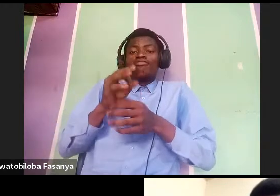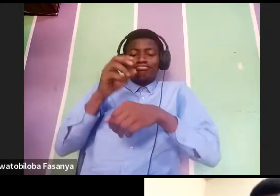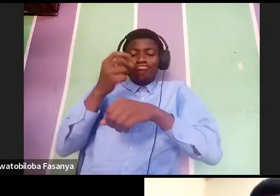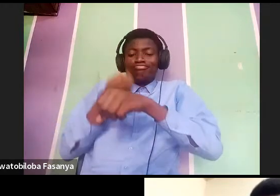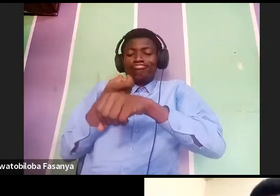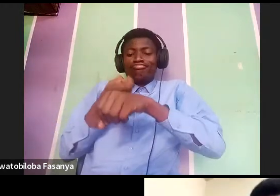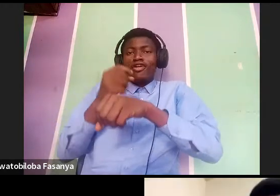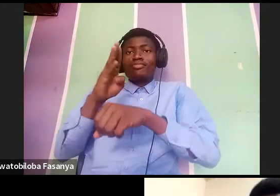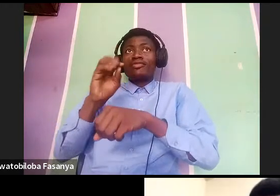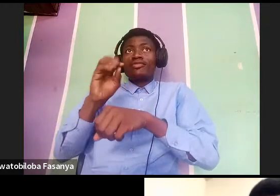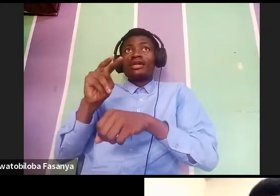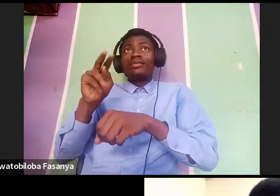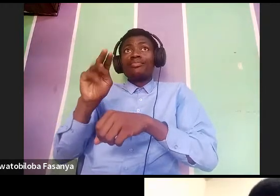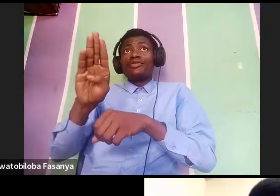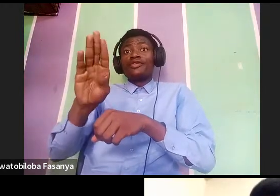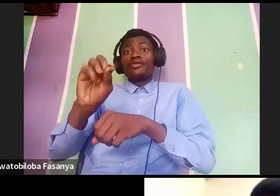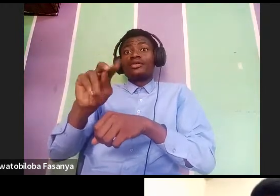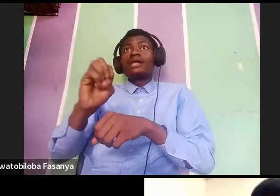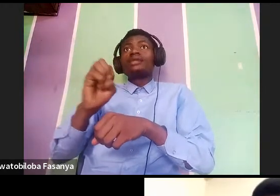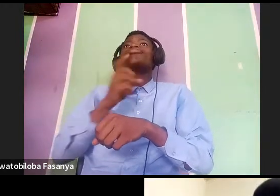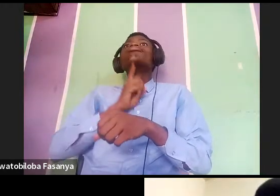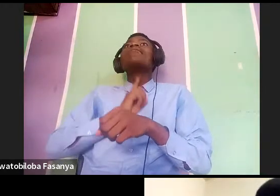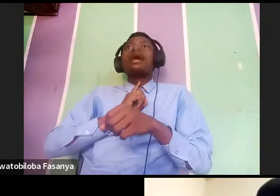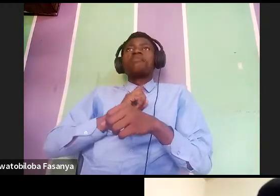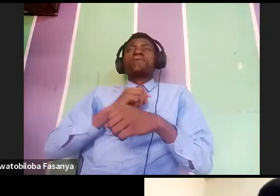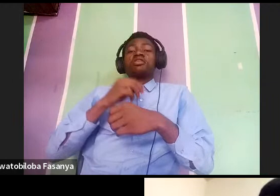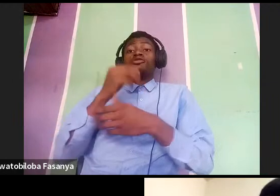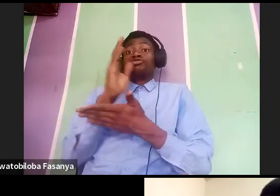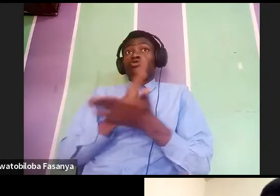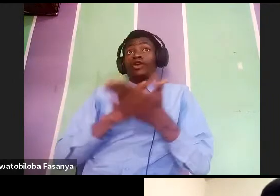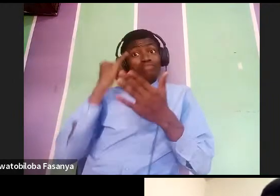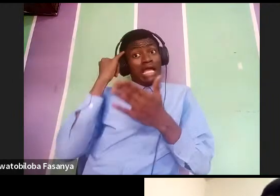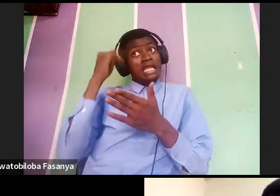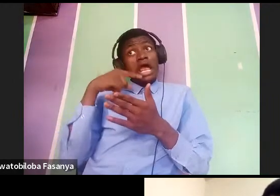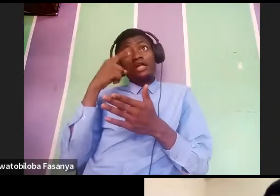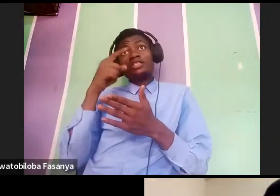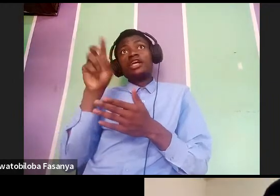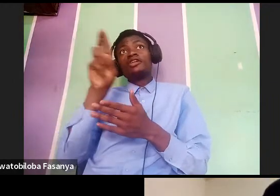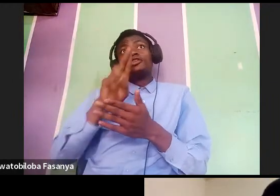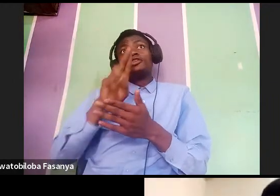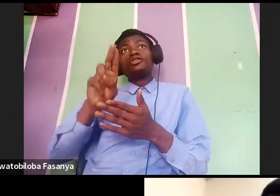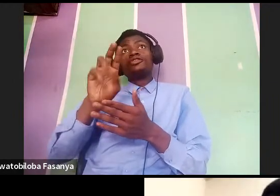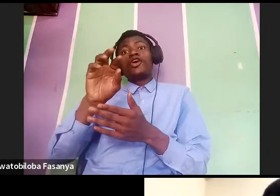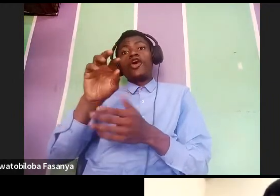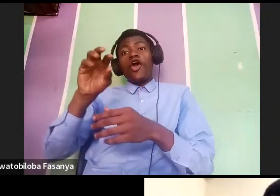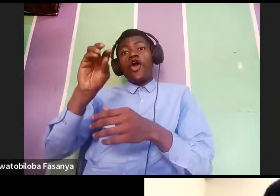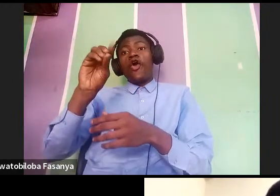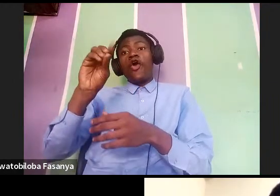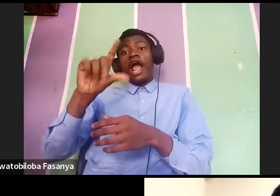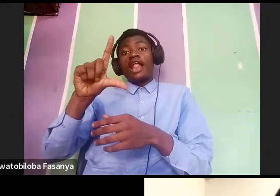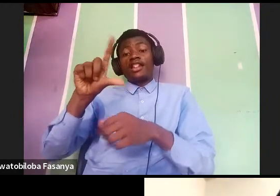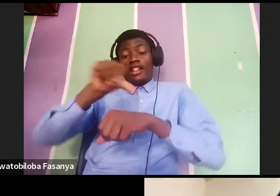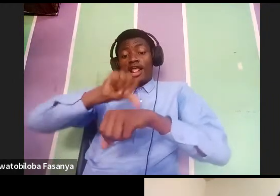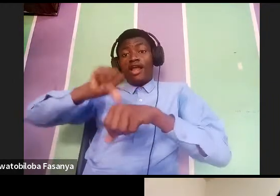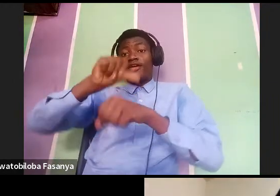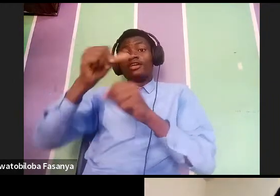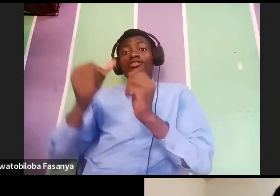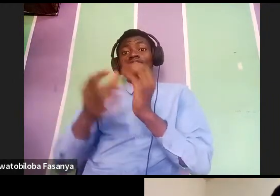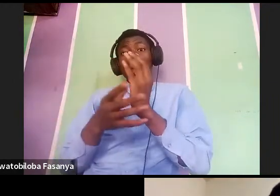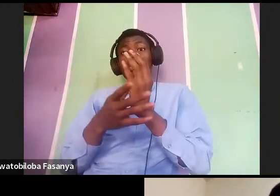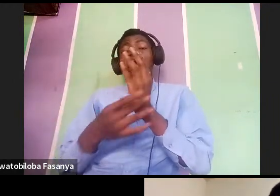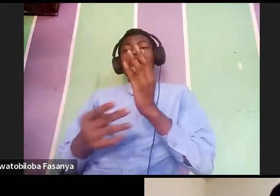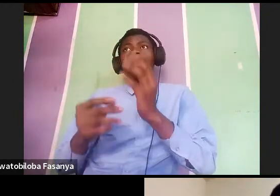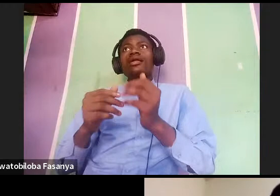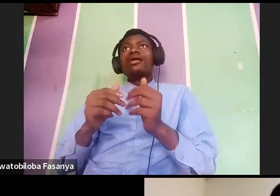So, but basically, I think you've mentioned the major part, that once you're able to push it down, probably with a chunk